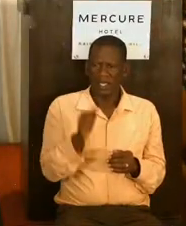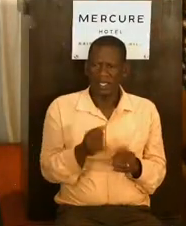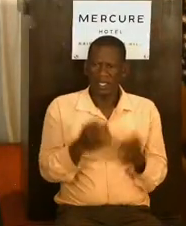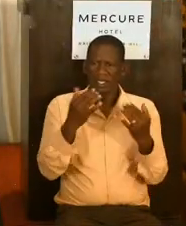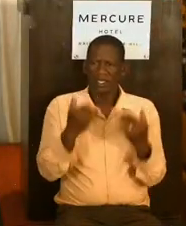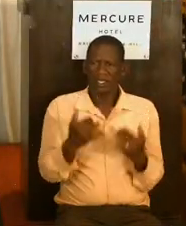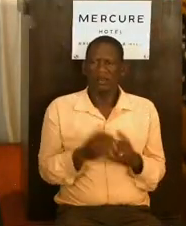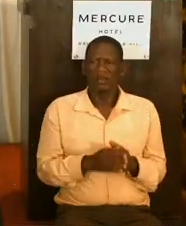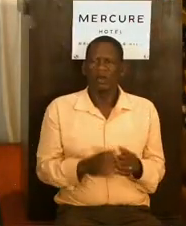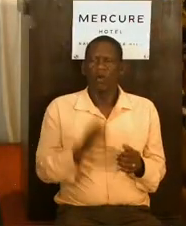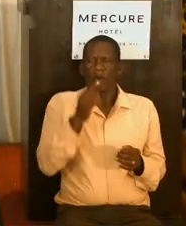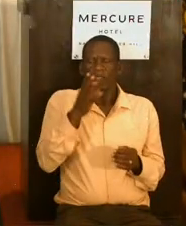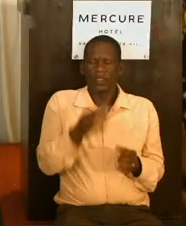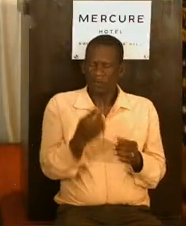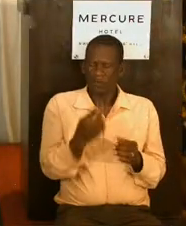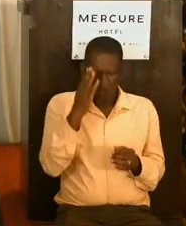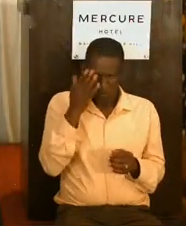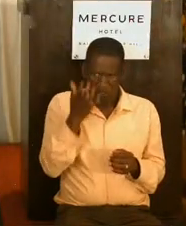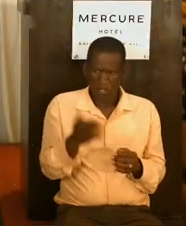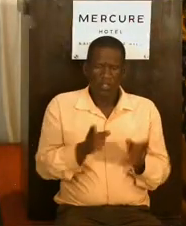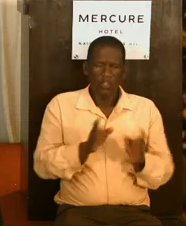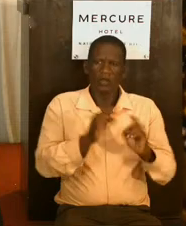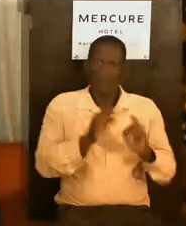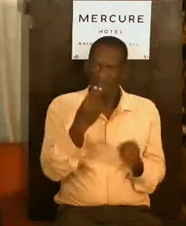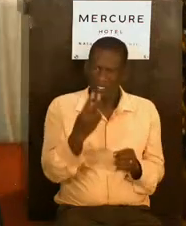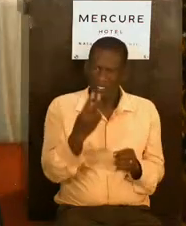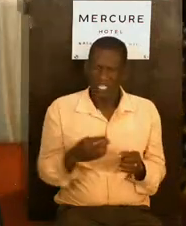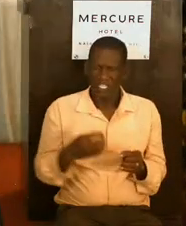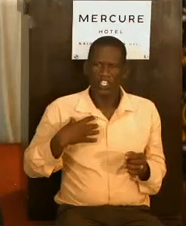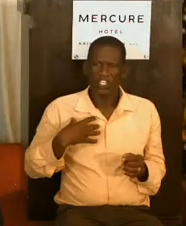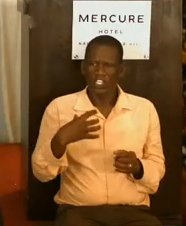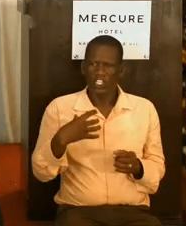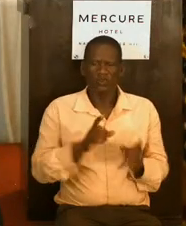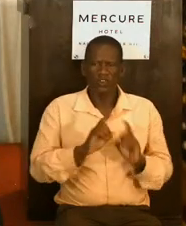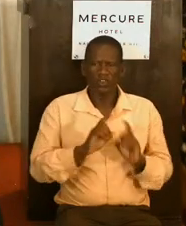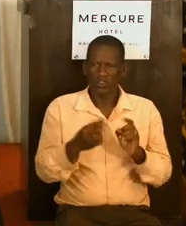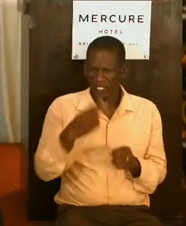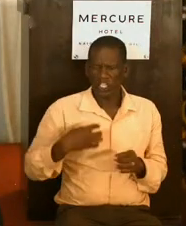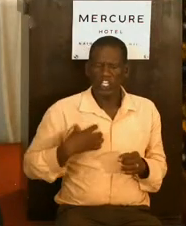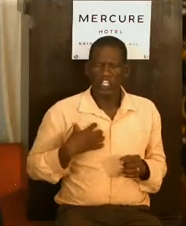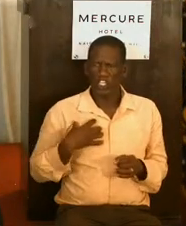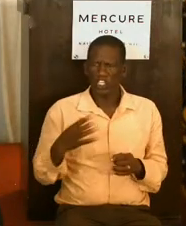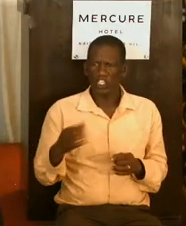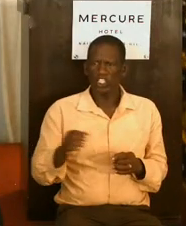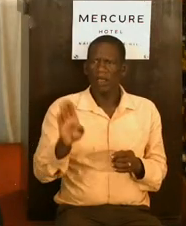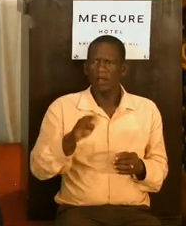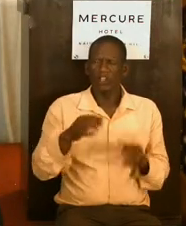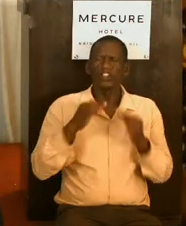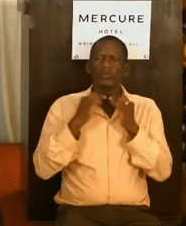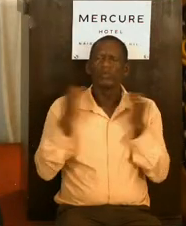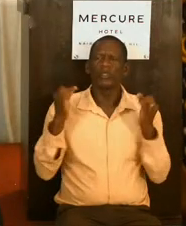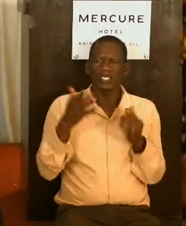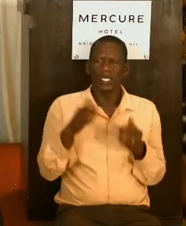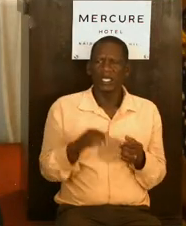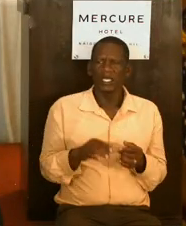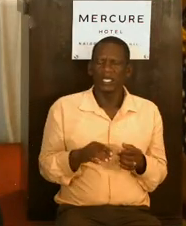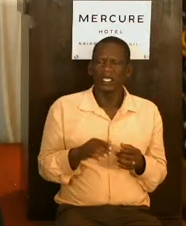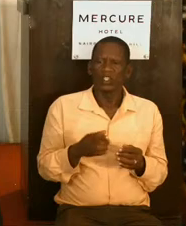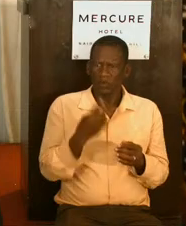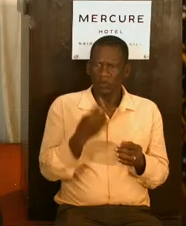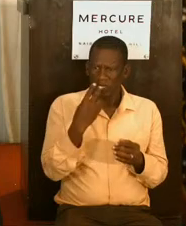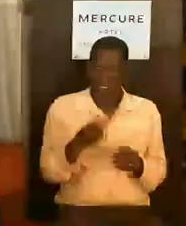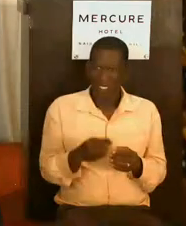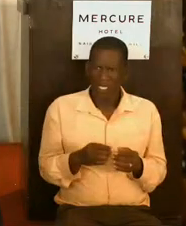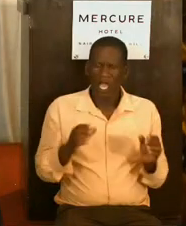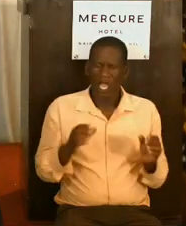now there's one thing you notice you won't see reach wealthy billionaire priests you'll see